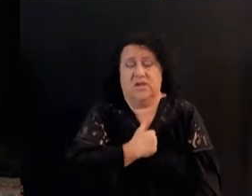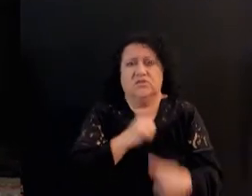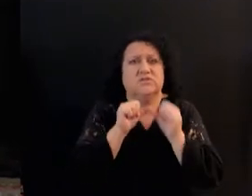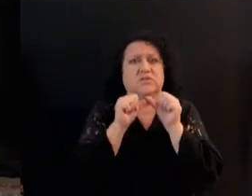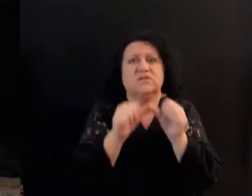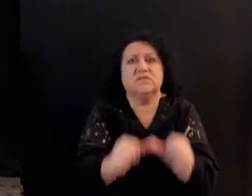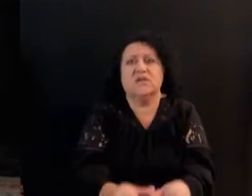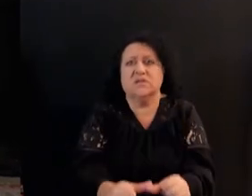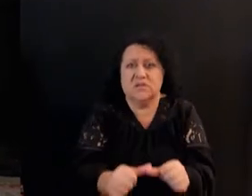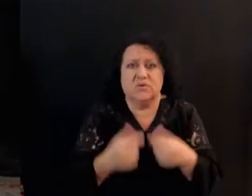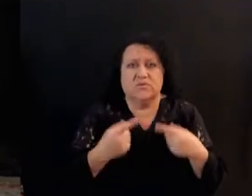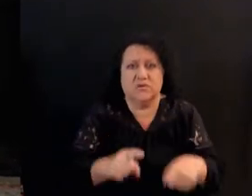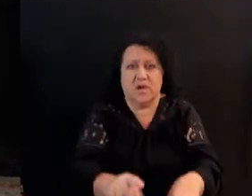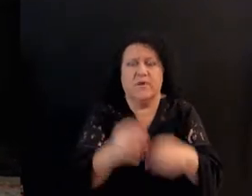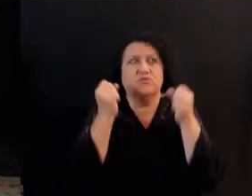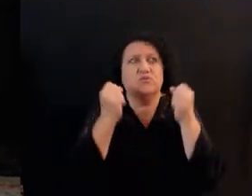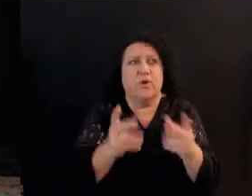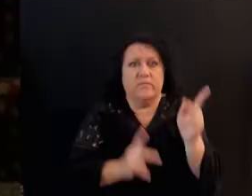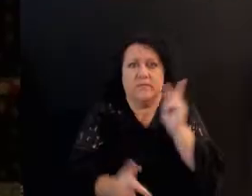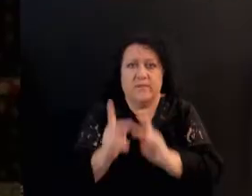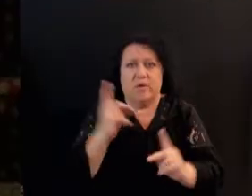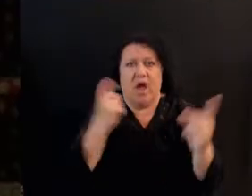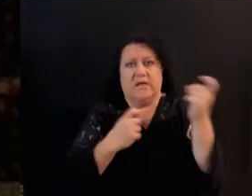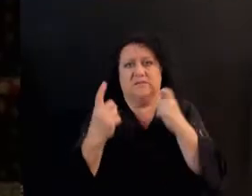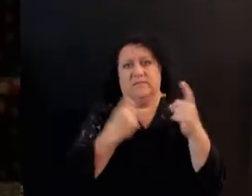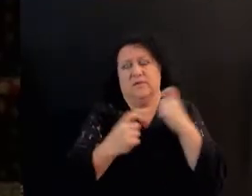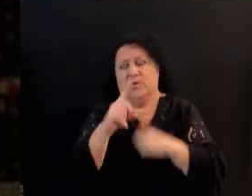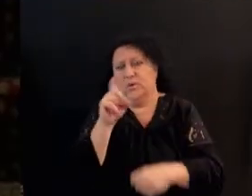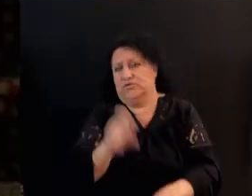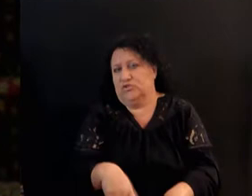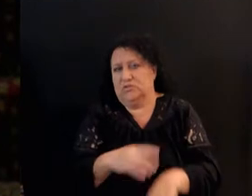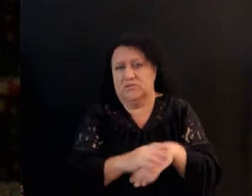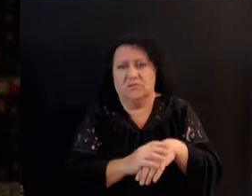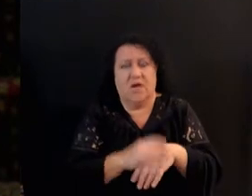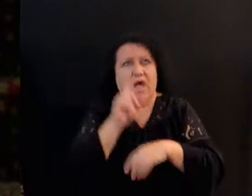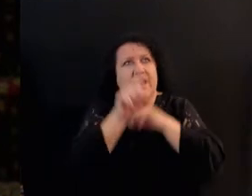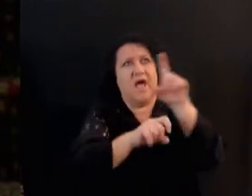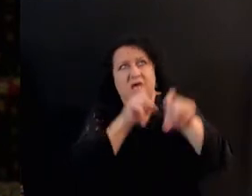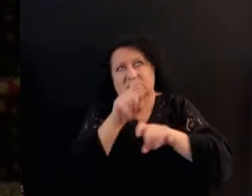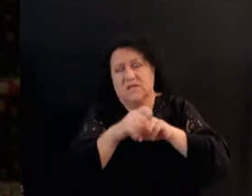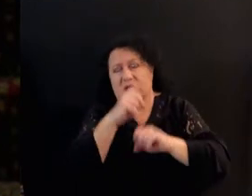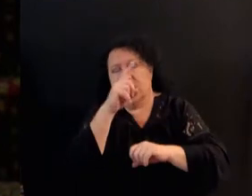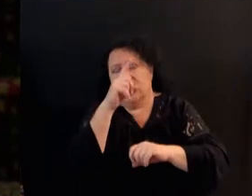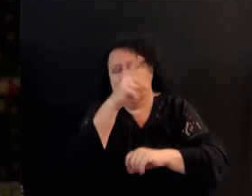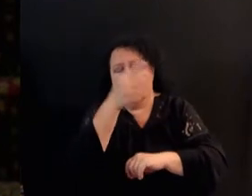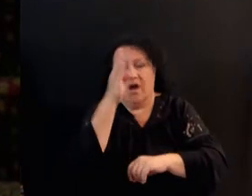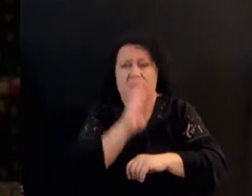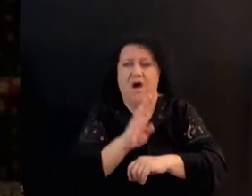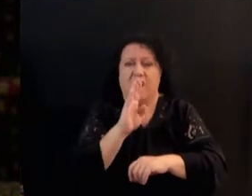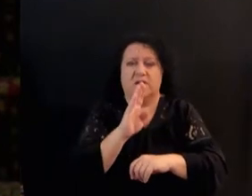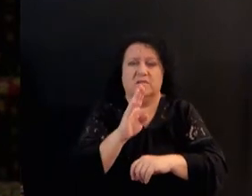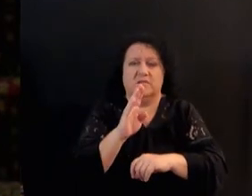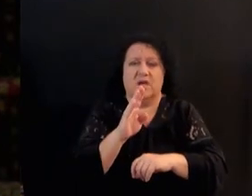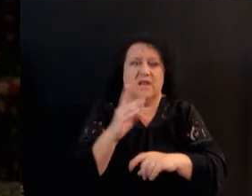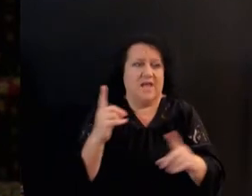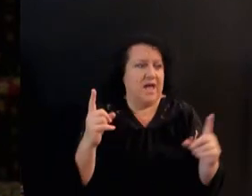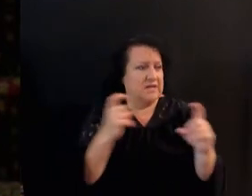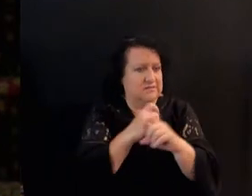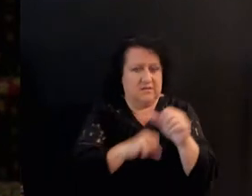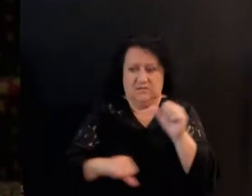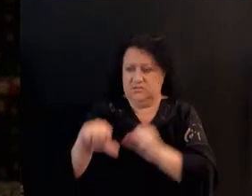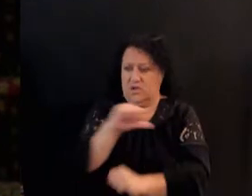come. So many people are asking questions and of God and of one another in this way.